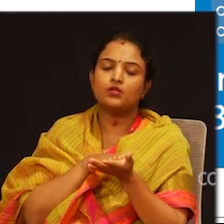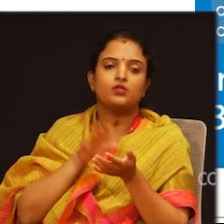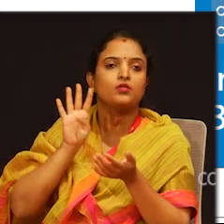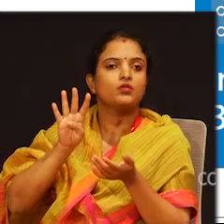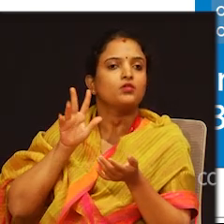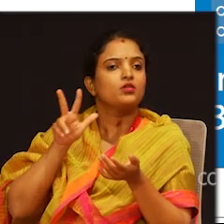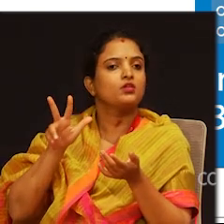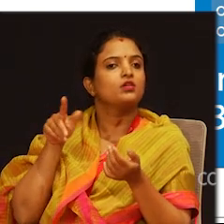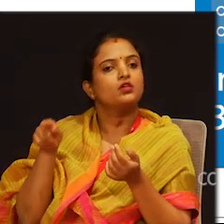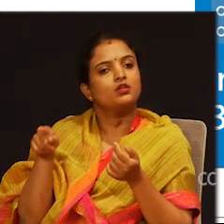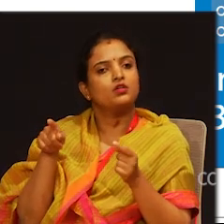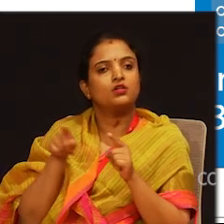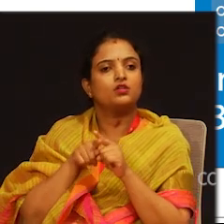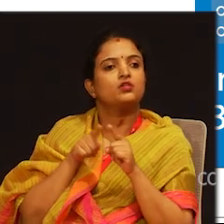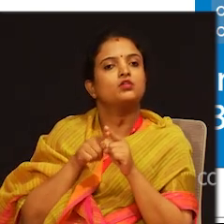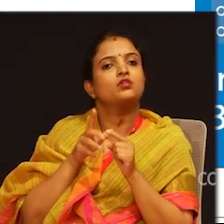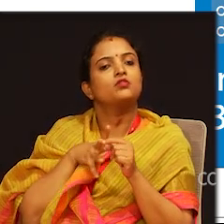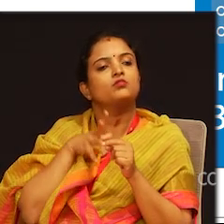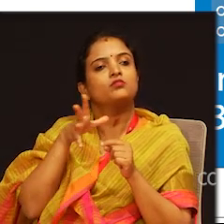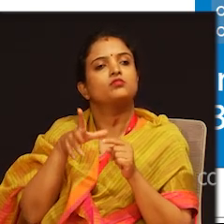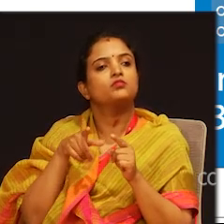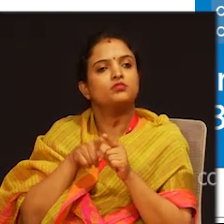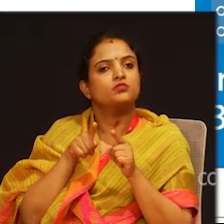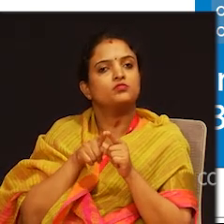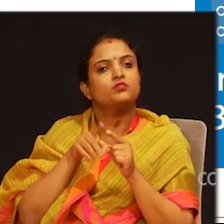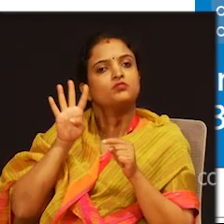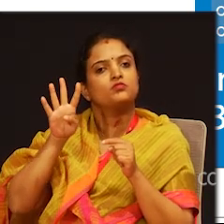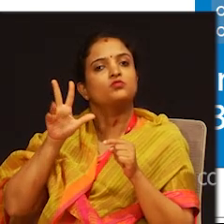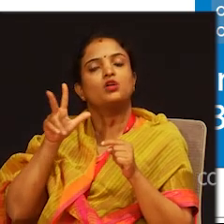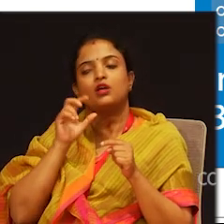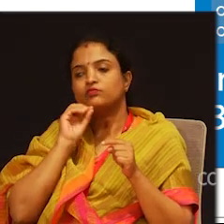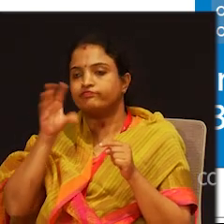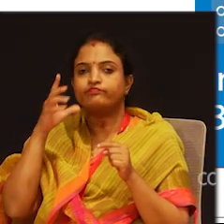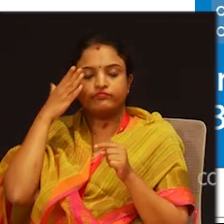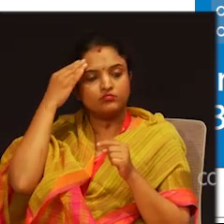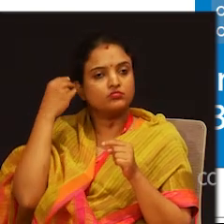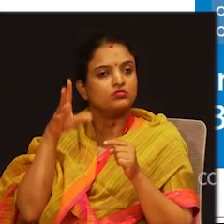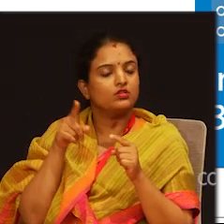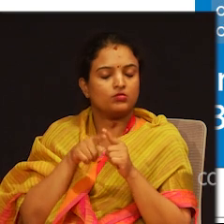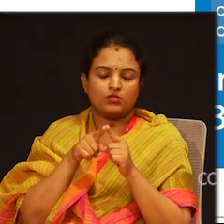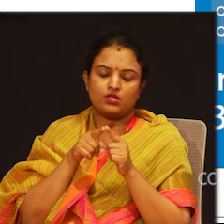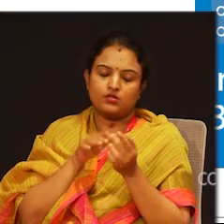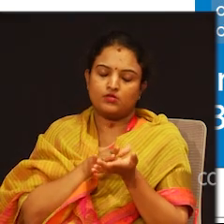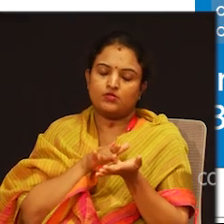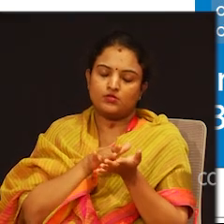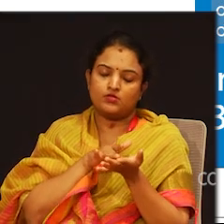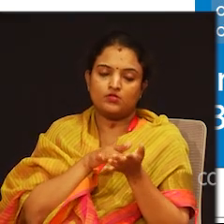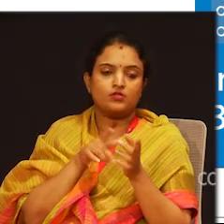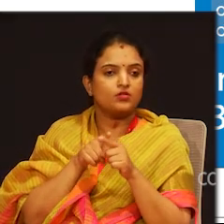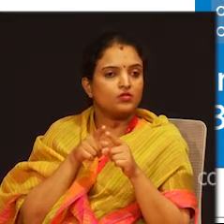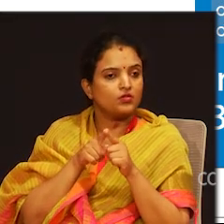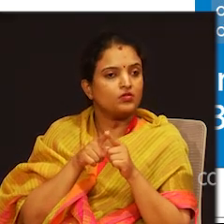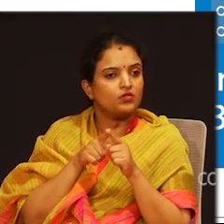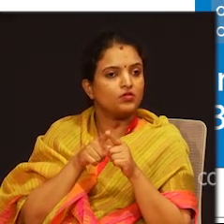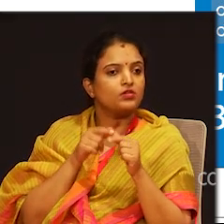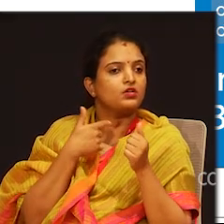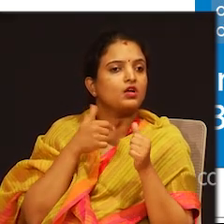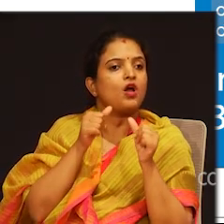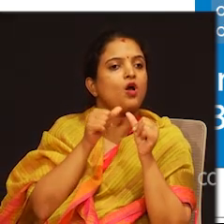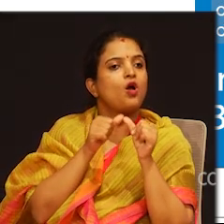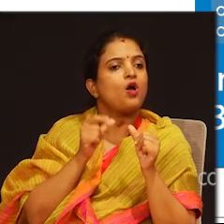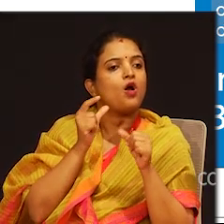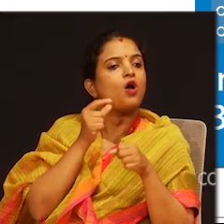usually forgets to announce page 48 as well. The braille books reach children in the month of